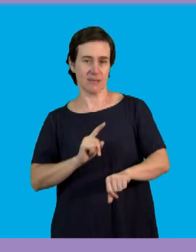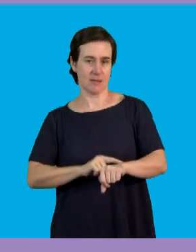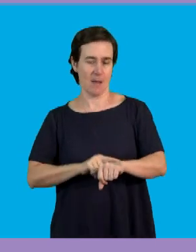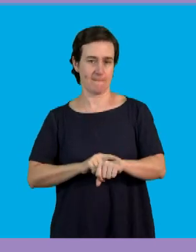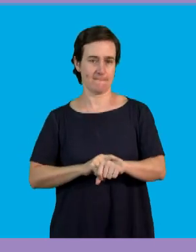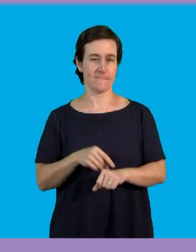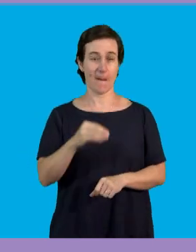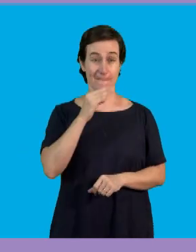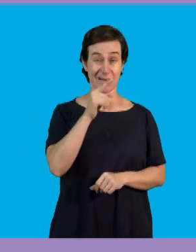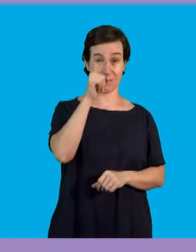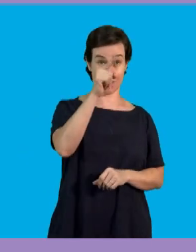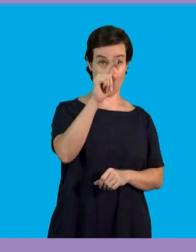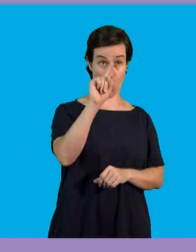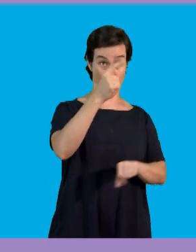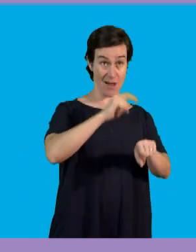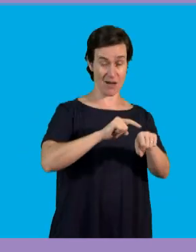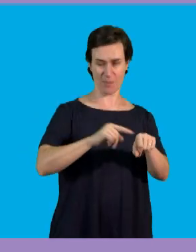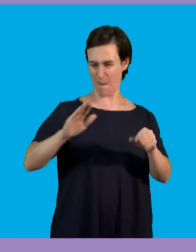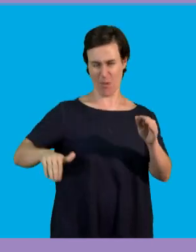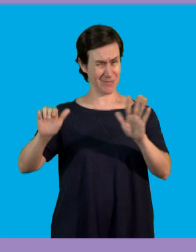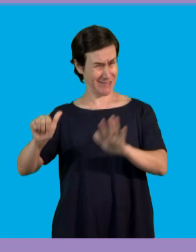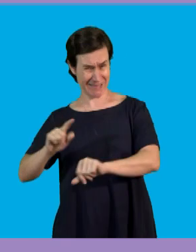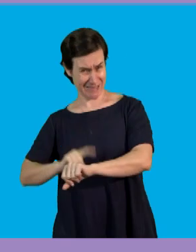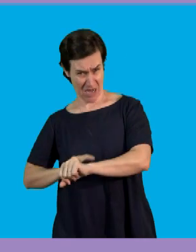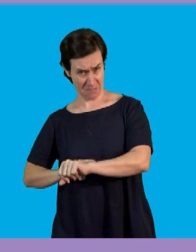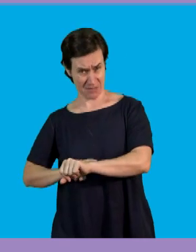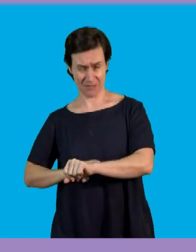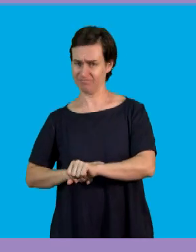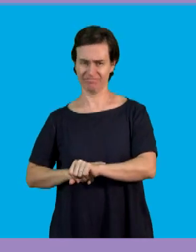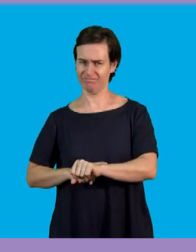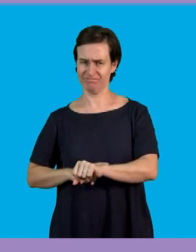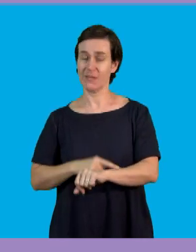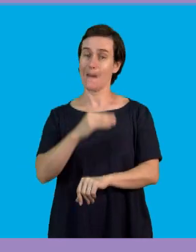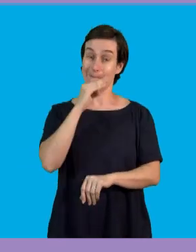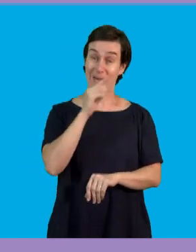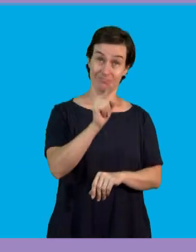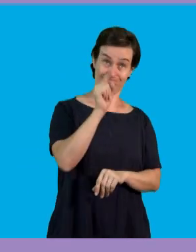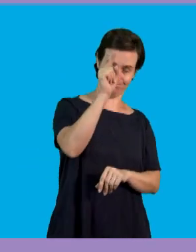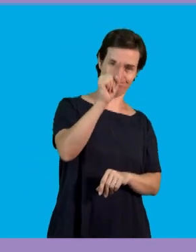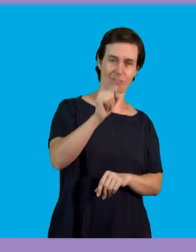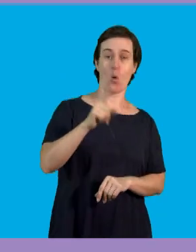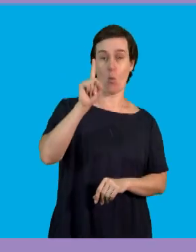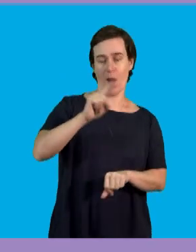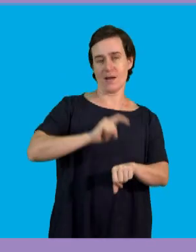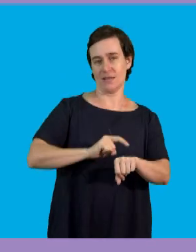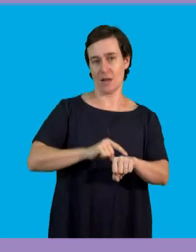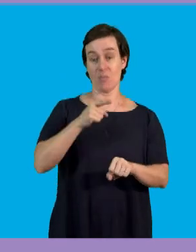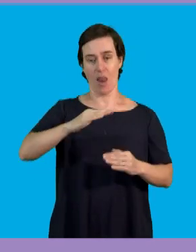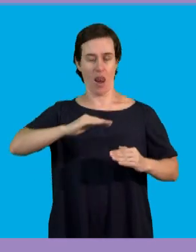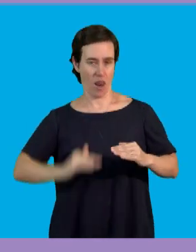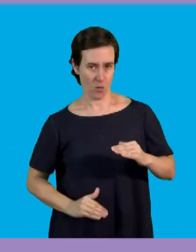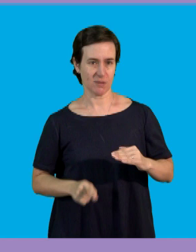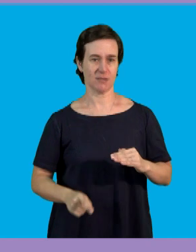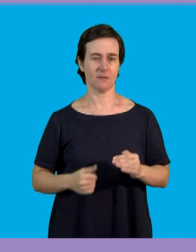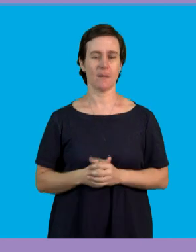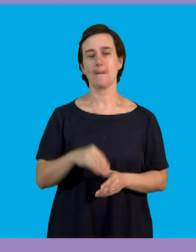I can see here the 2 only appears once, but here the 2 appears 6 times. So that means we are